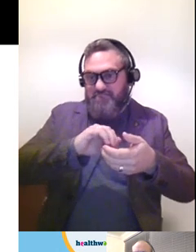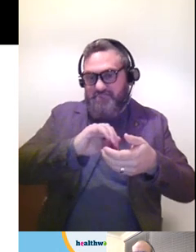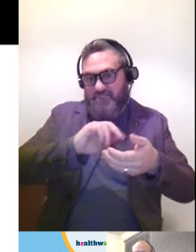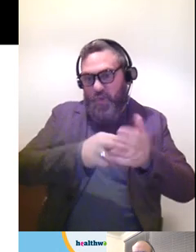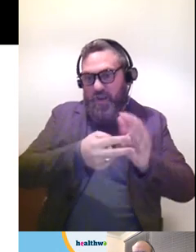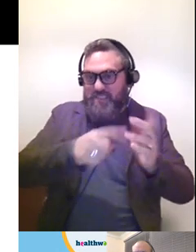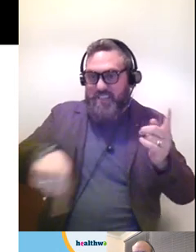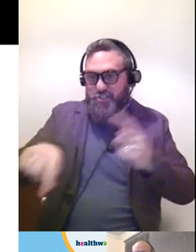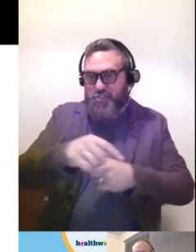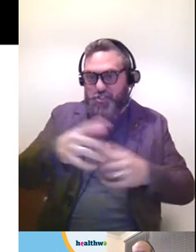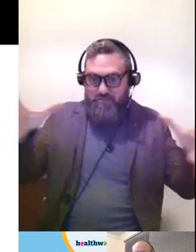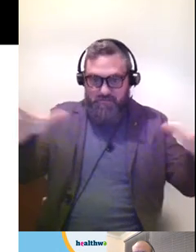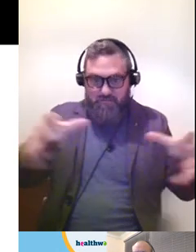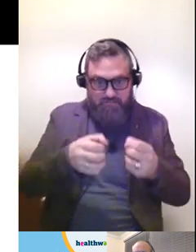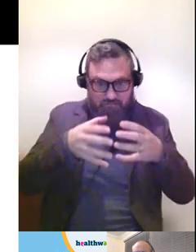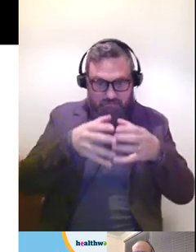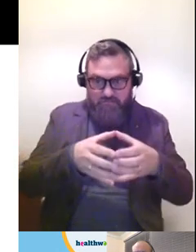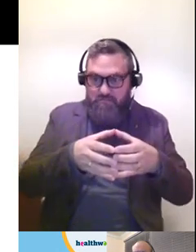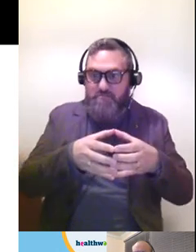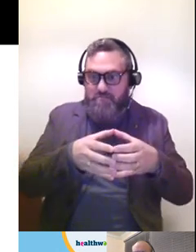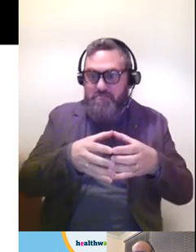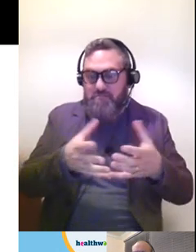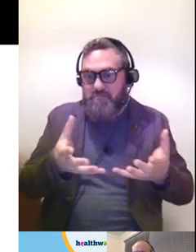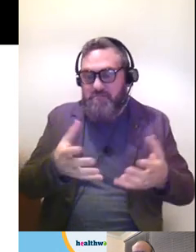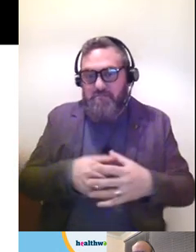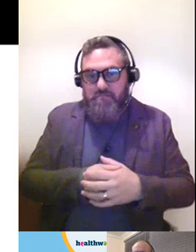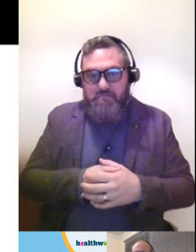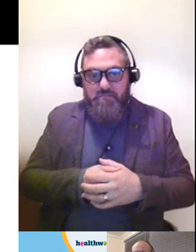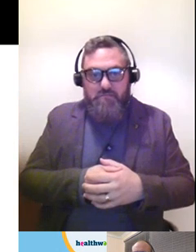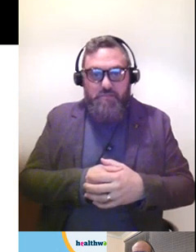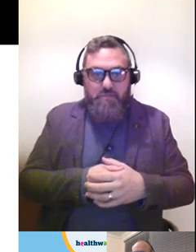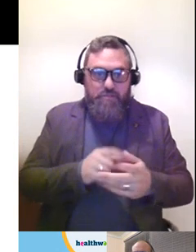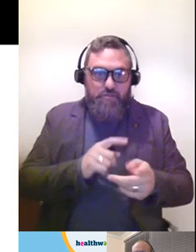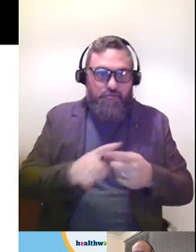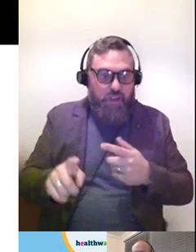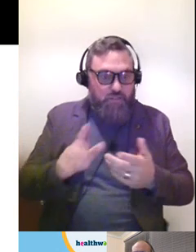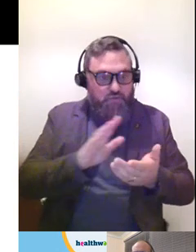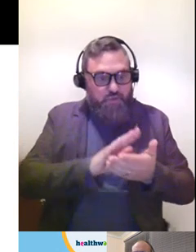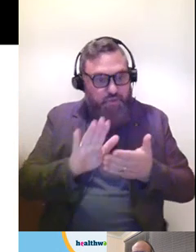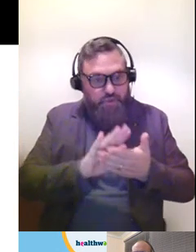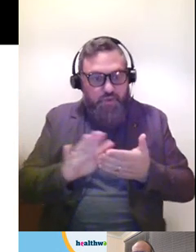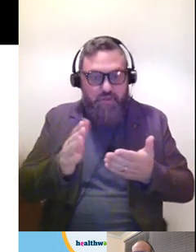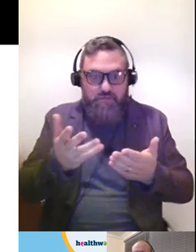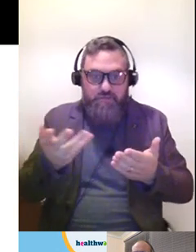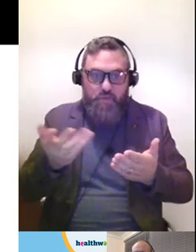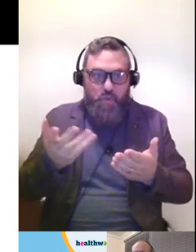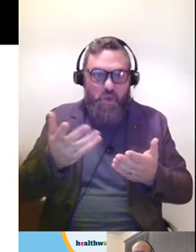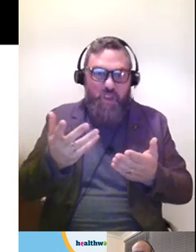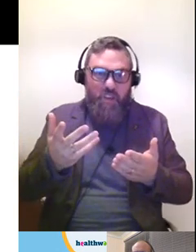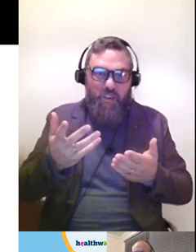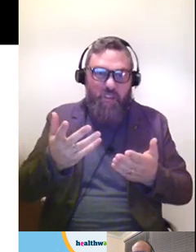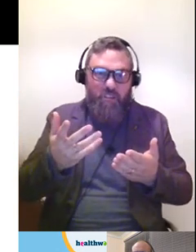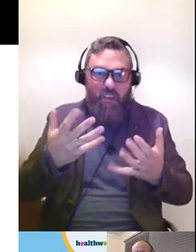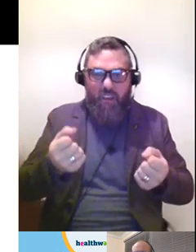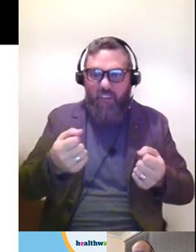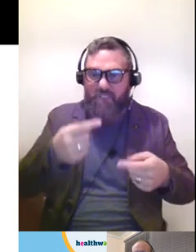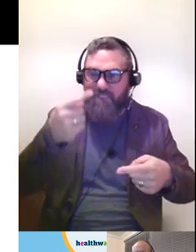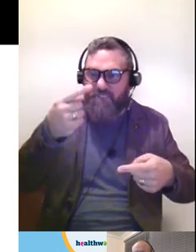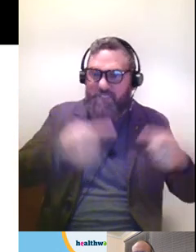the importance of trying to address where we know that there is variation